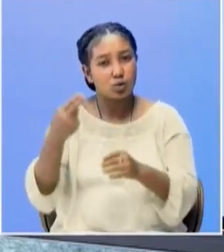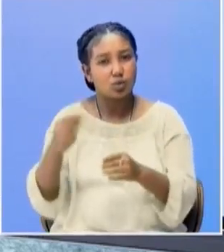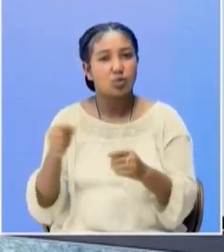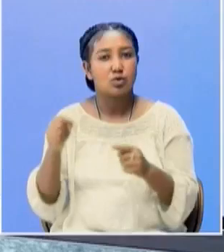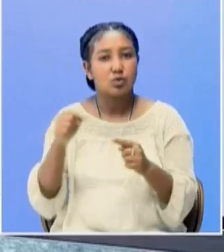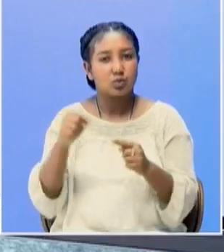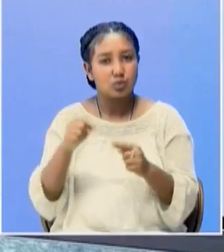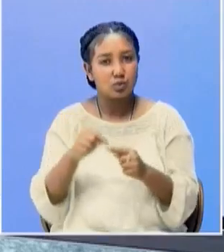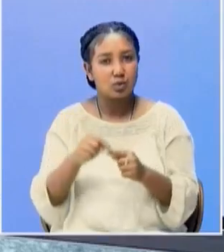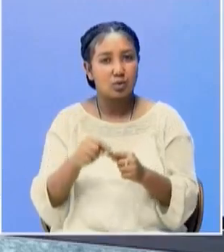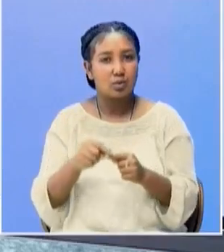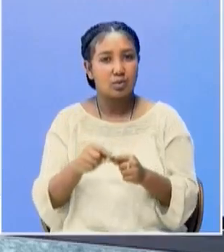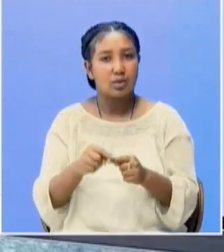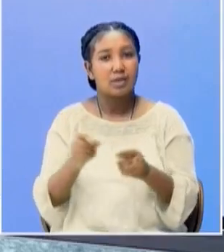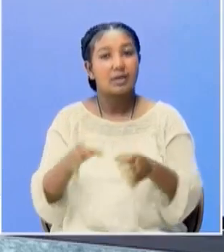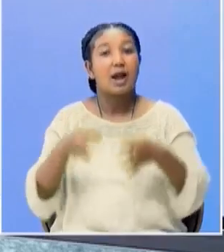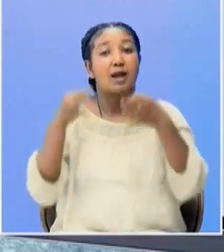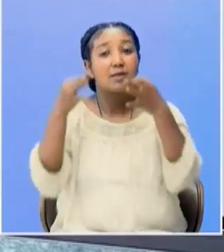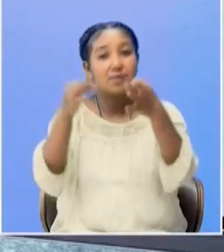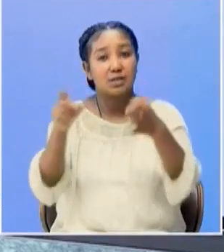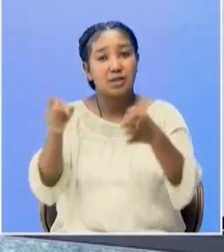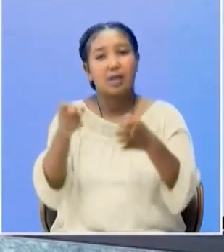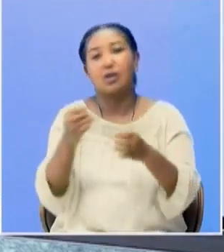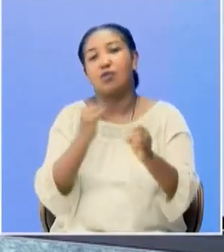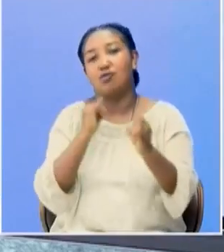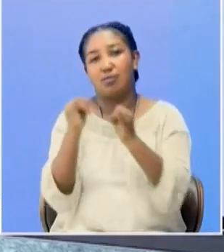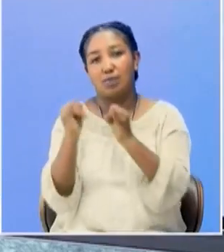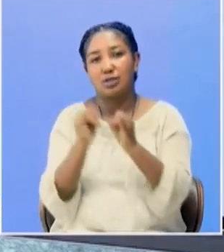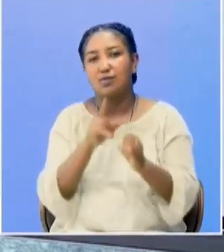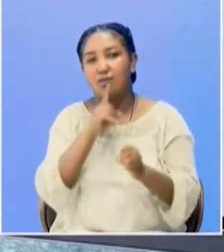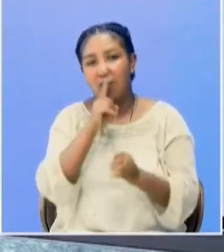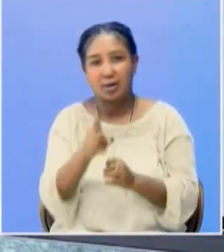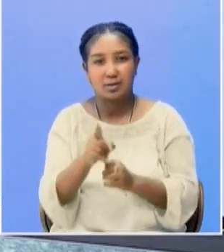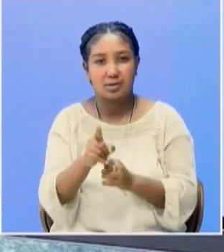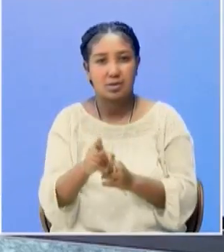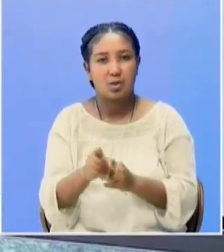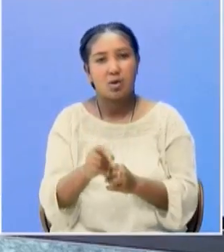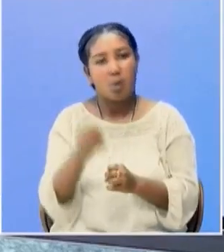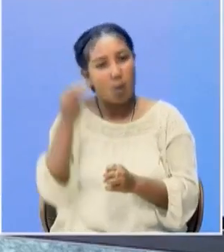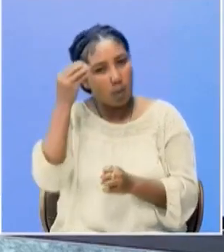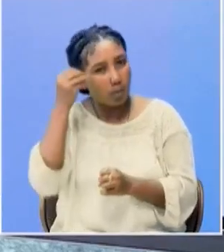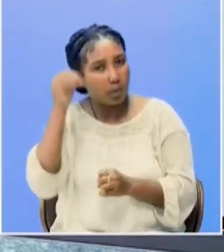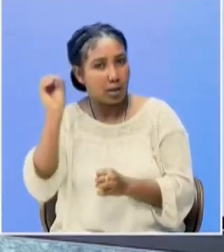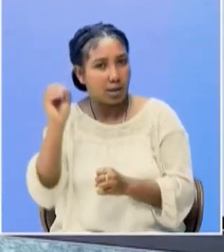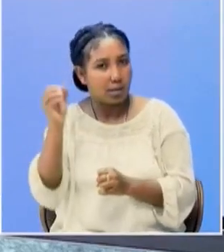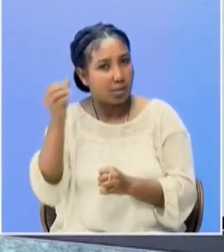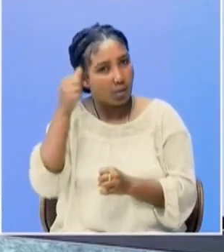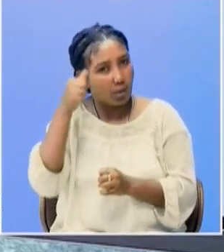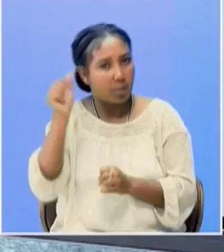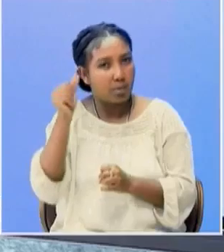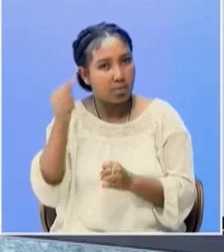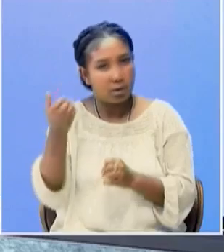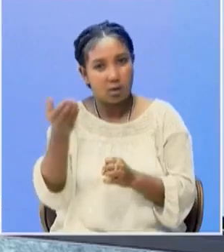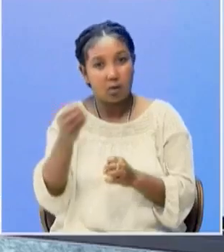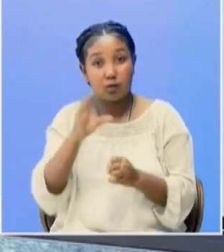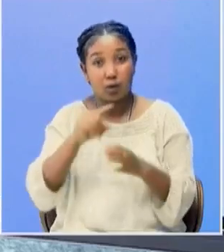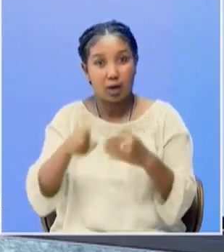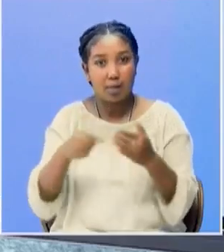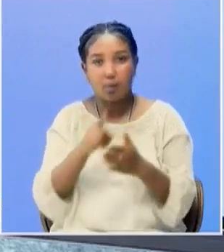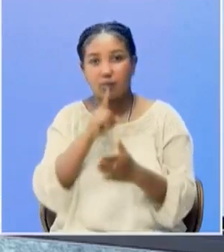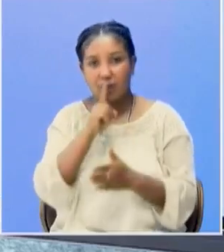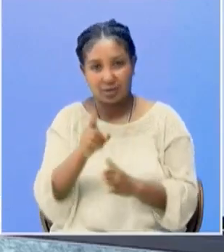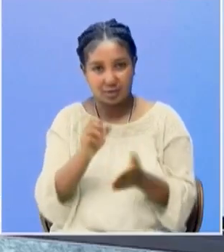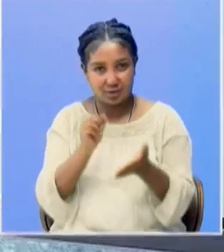to transfer certain information, facts, opinion, and so forth, okay? If we are talking about